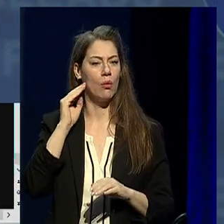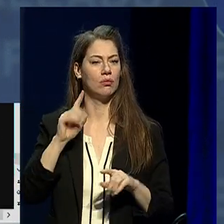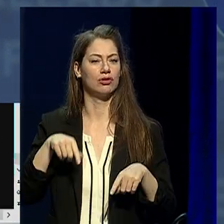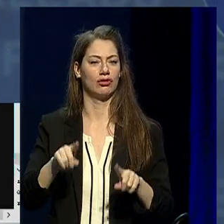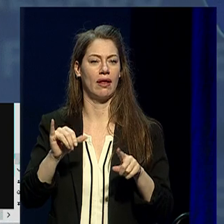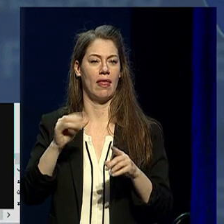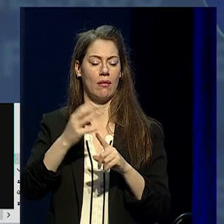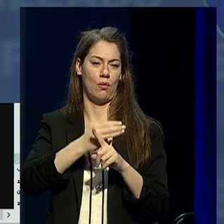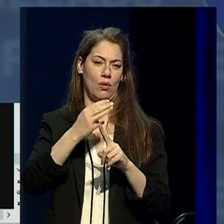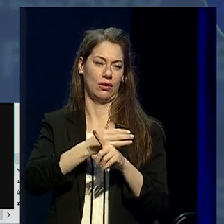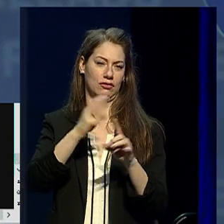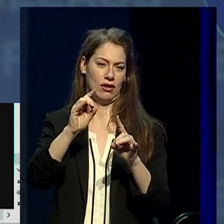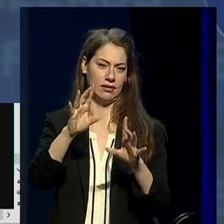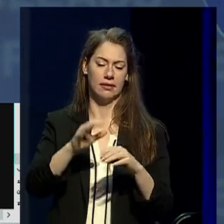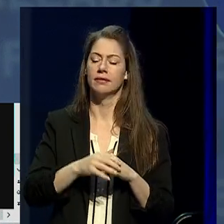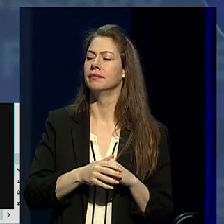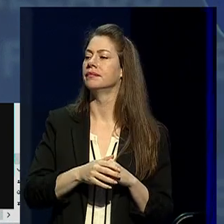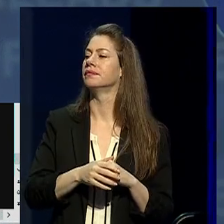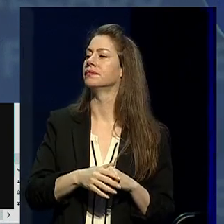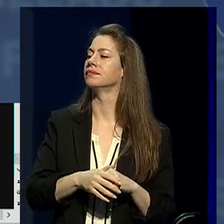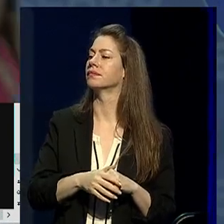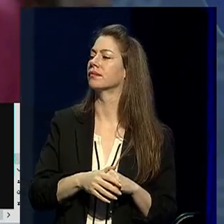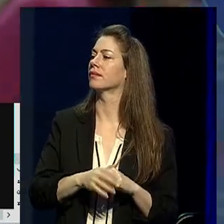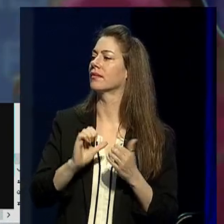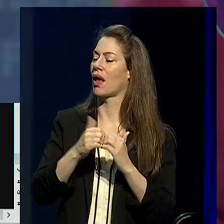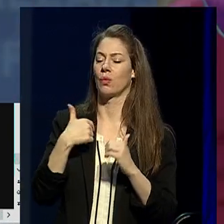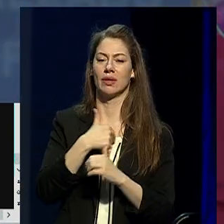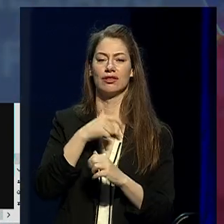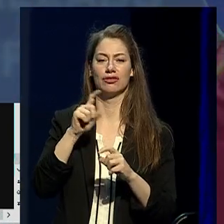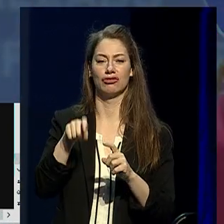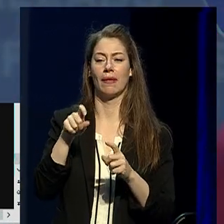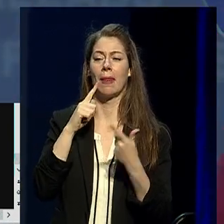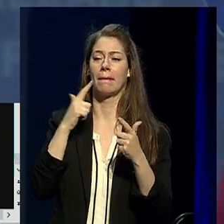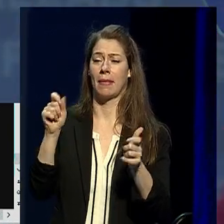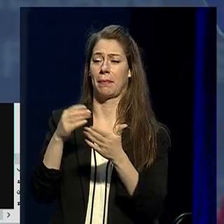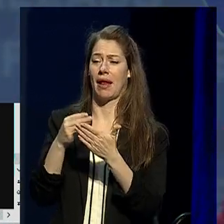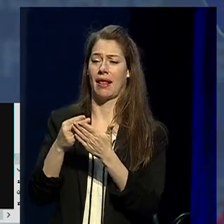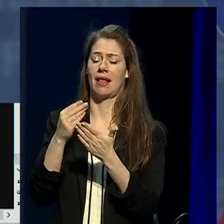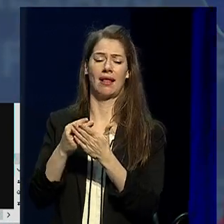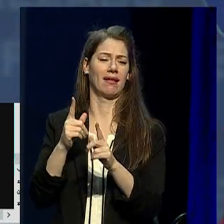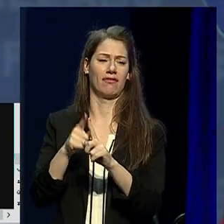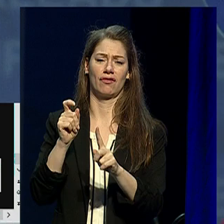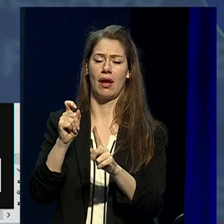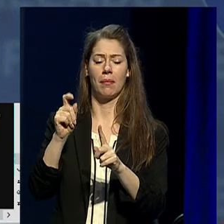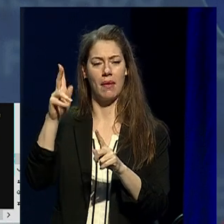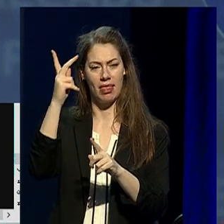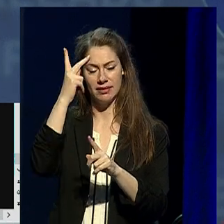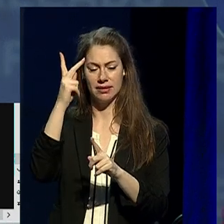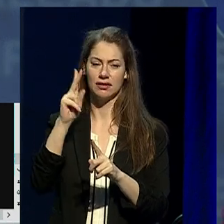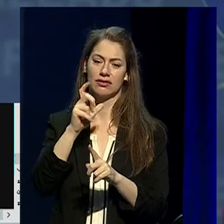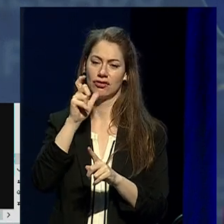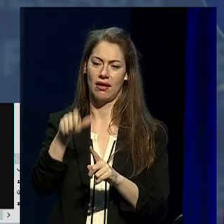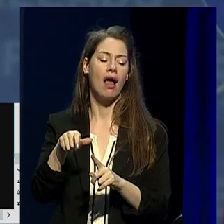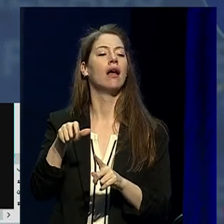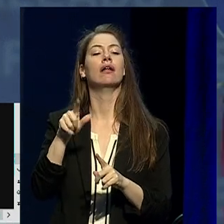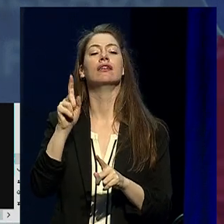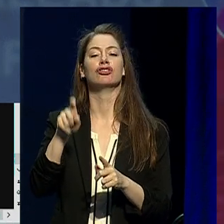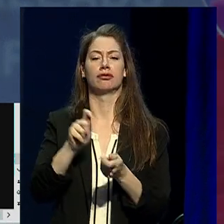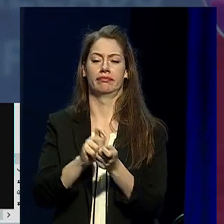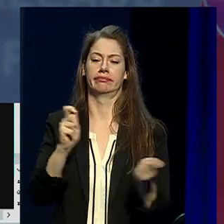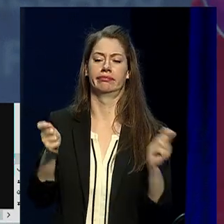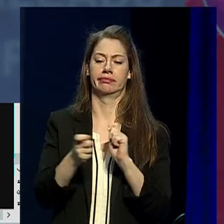mortgage crisis. How we should take the big corporate money out of politics by overturning Citizens United.